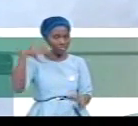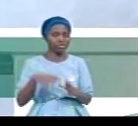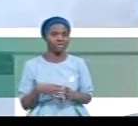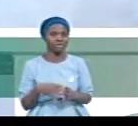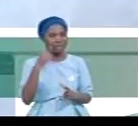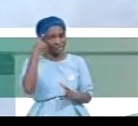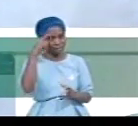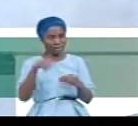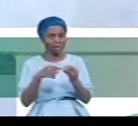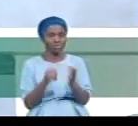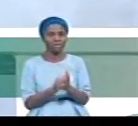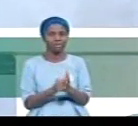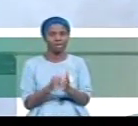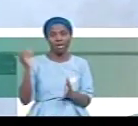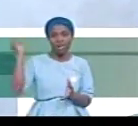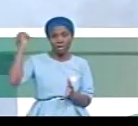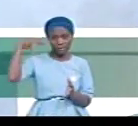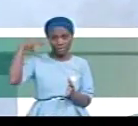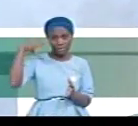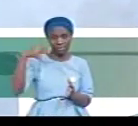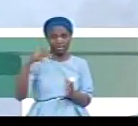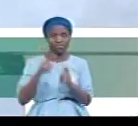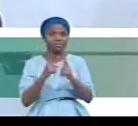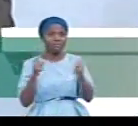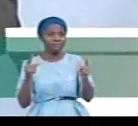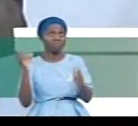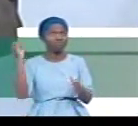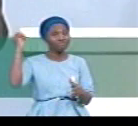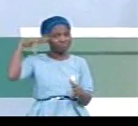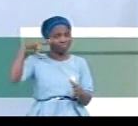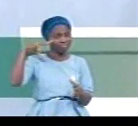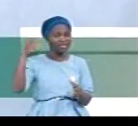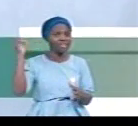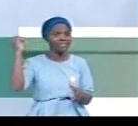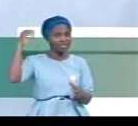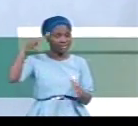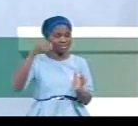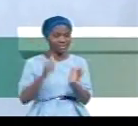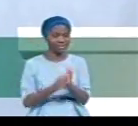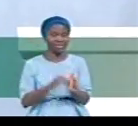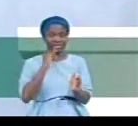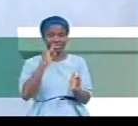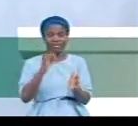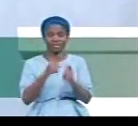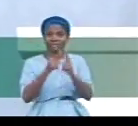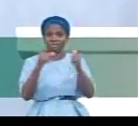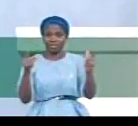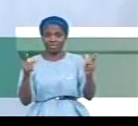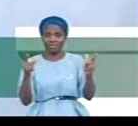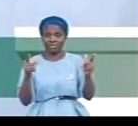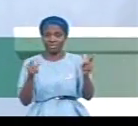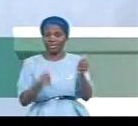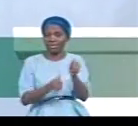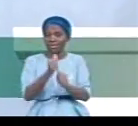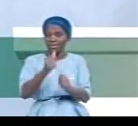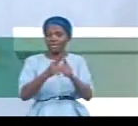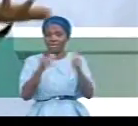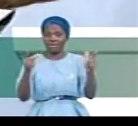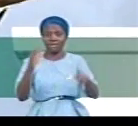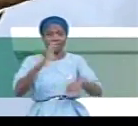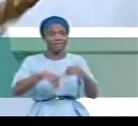Grace, grace, grace, grace that is greater than all my